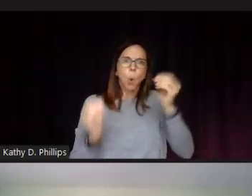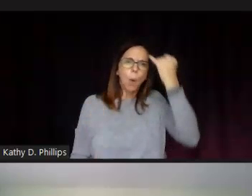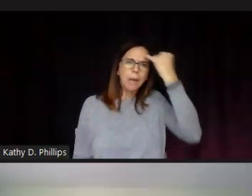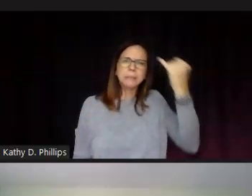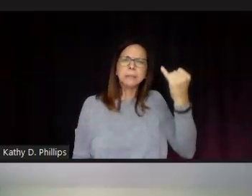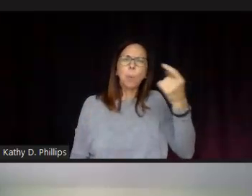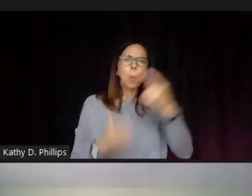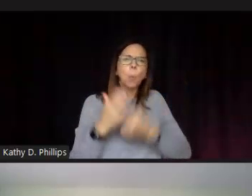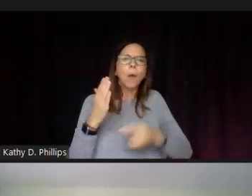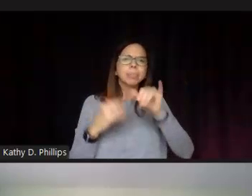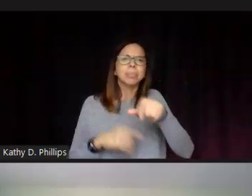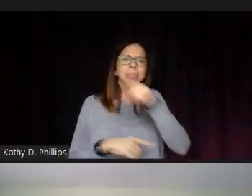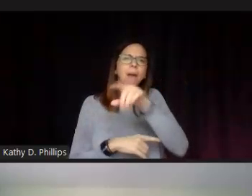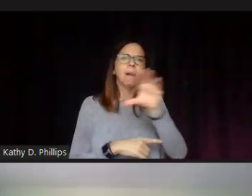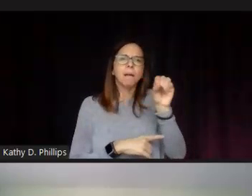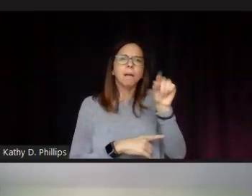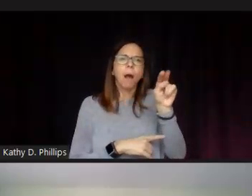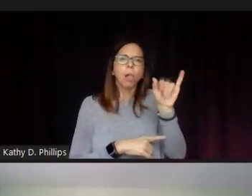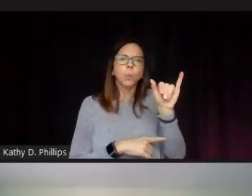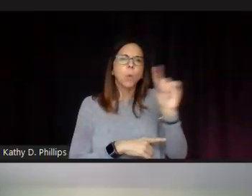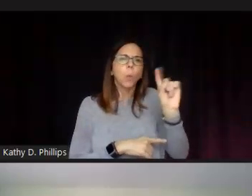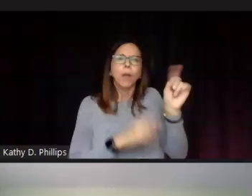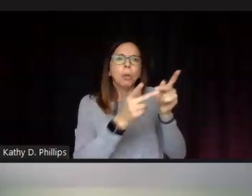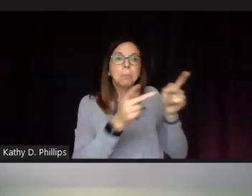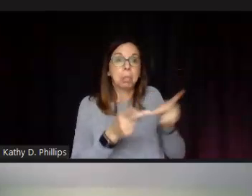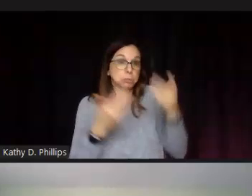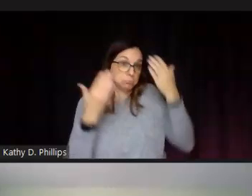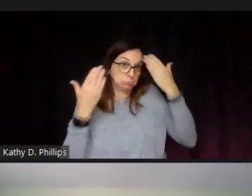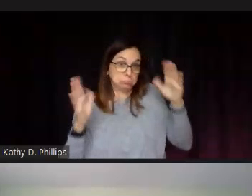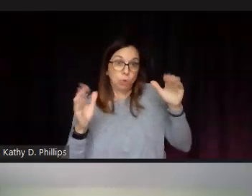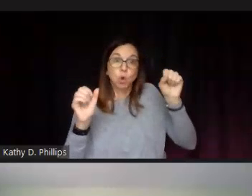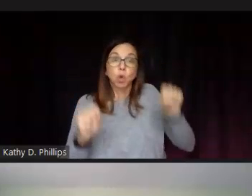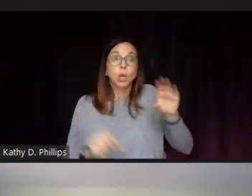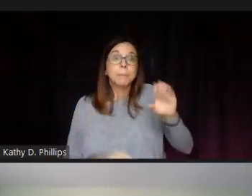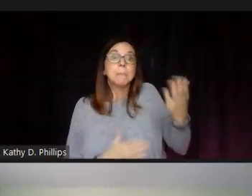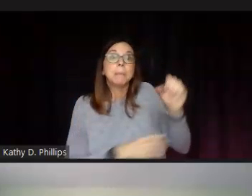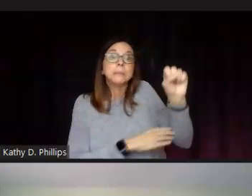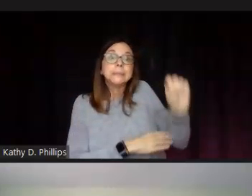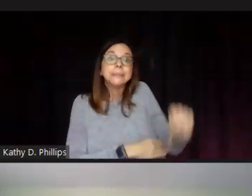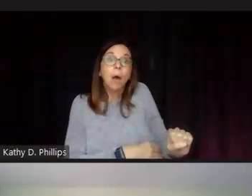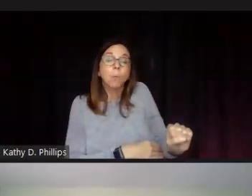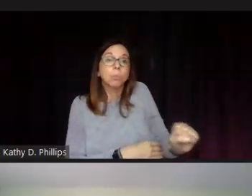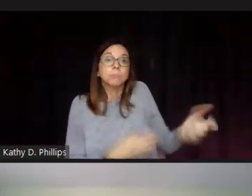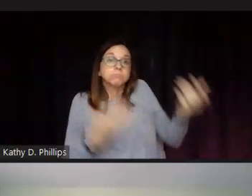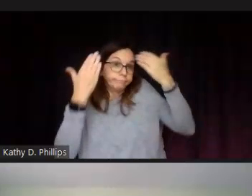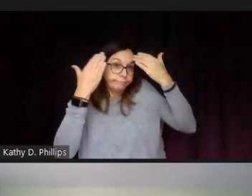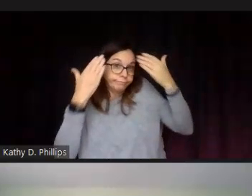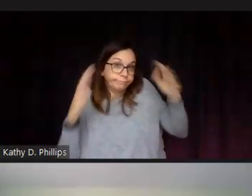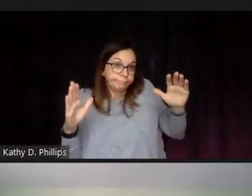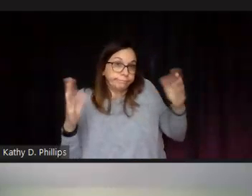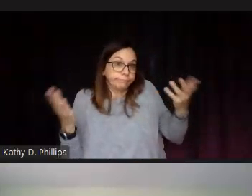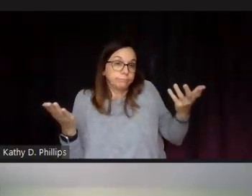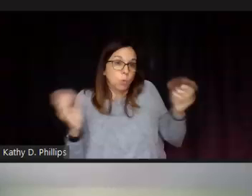what colony this is, right? It could be the southern region for all we know. We don't really know much about